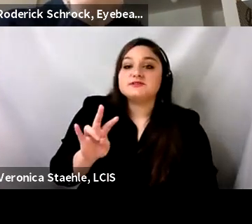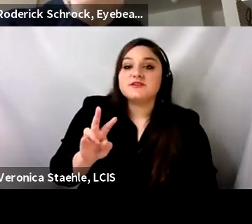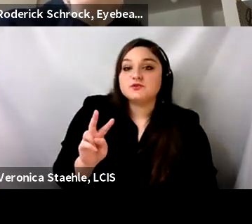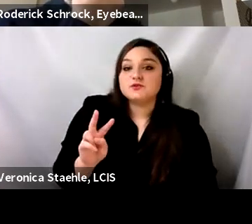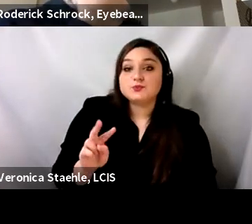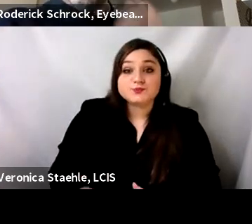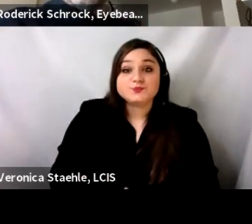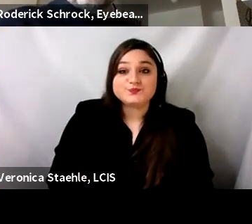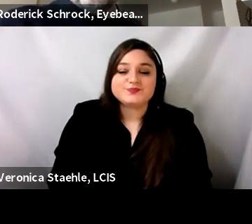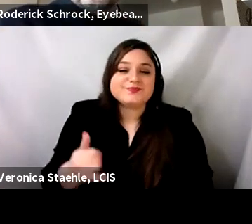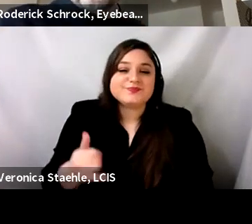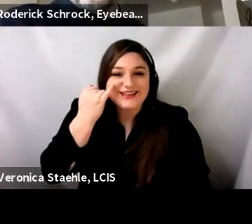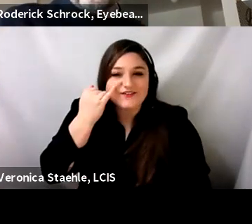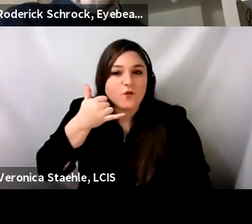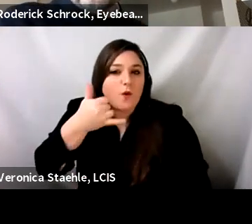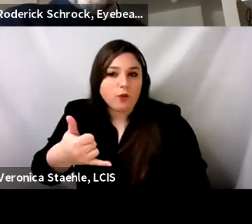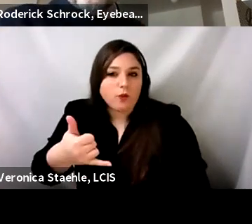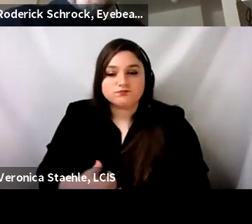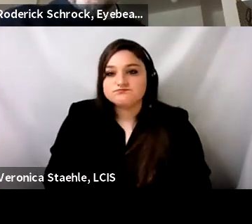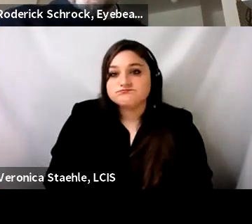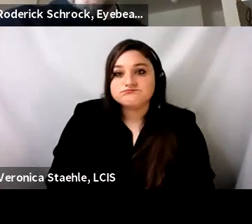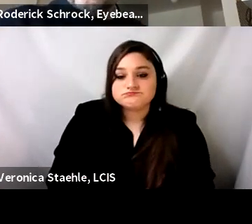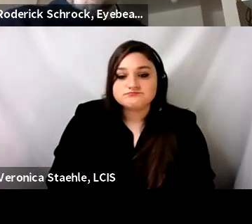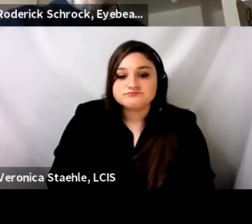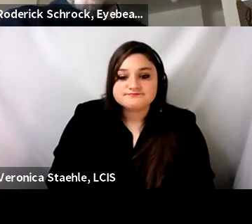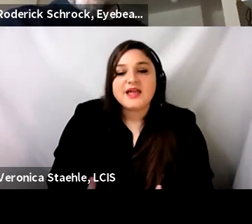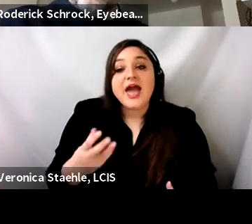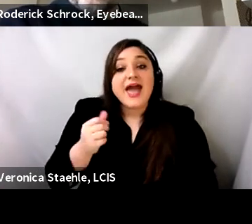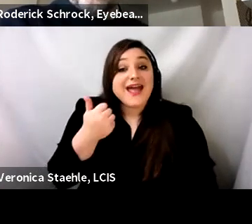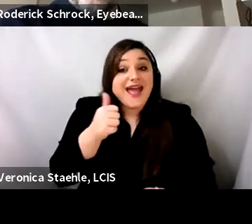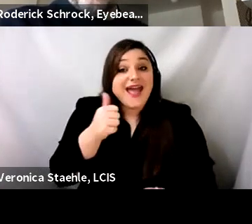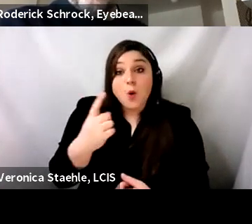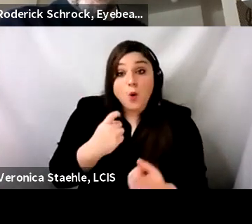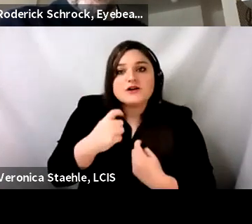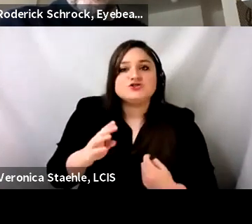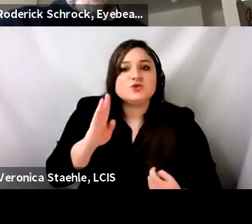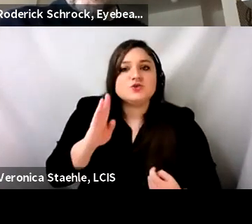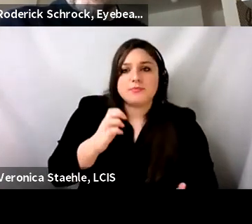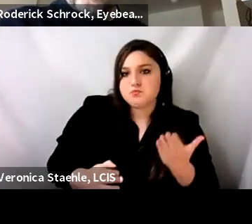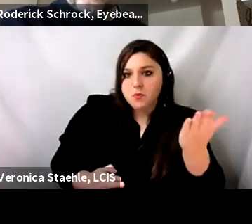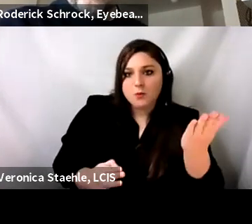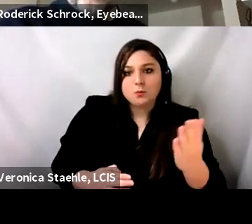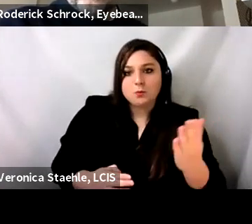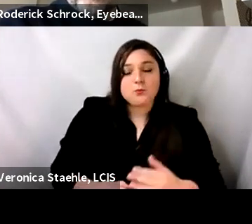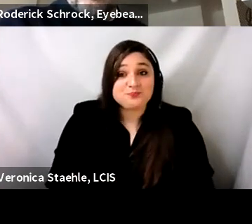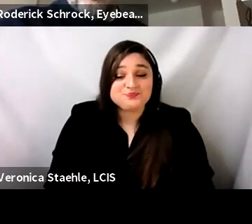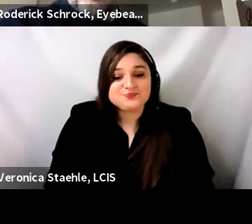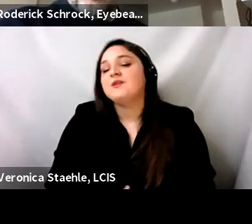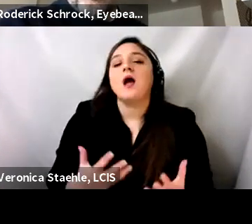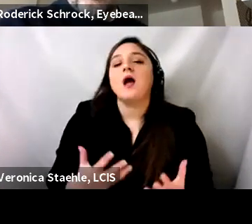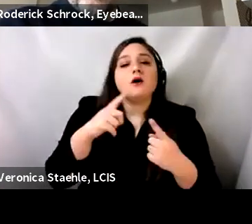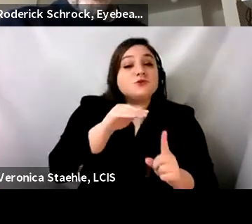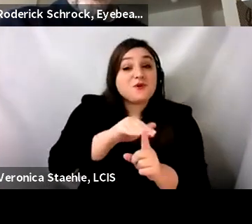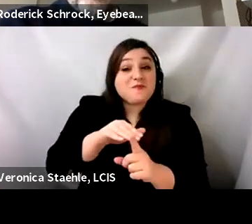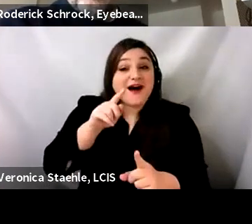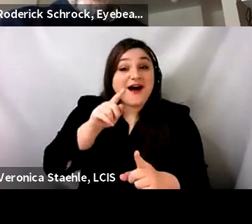917-969-6072, if you're on the phone. And then those questions will also go into the pool. So, and one reminder to the panelists, please